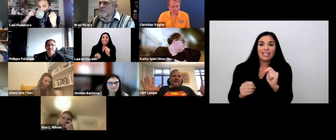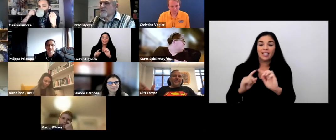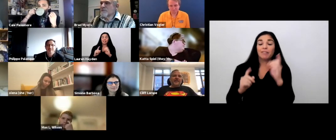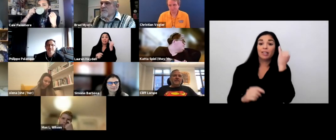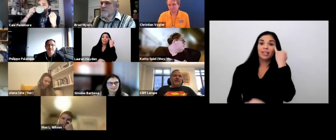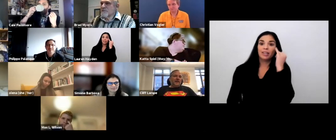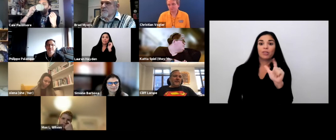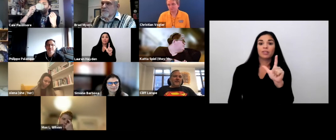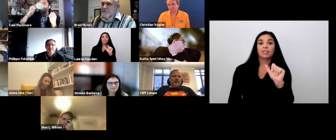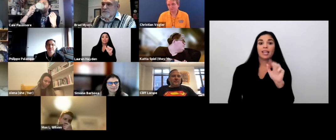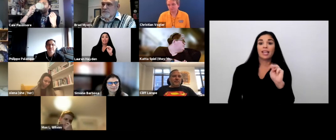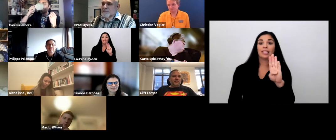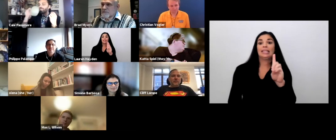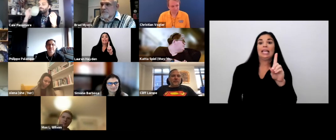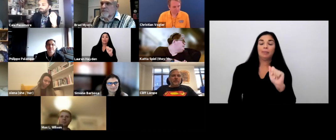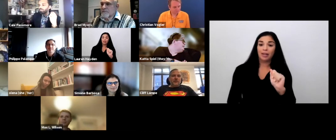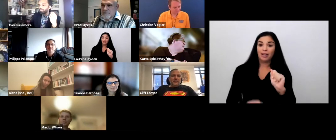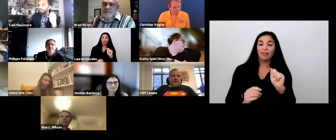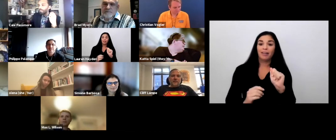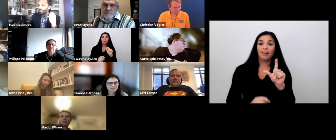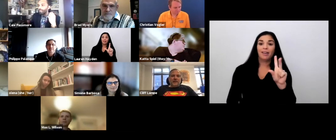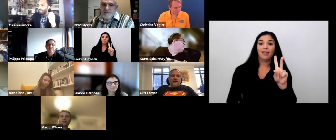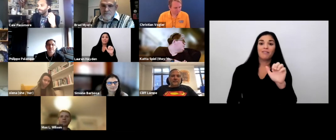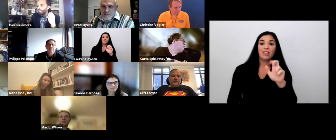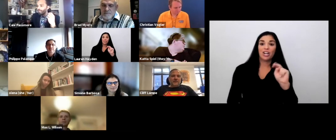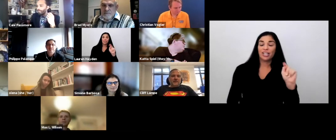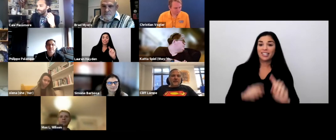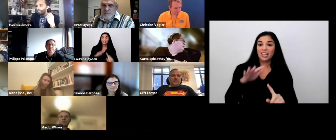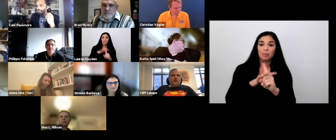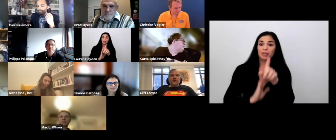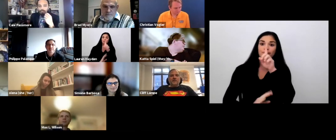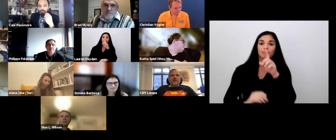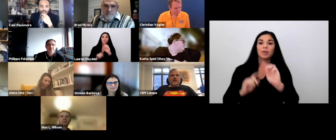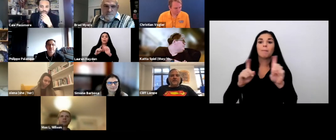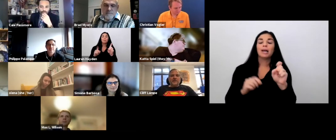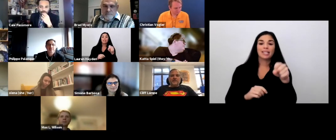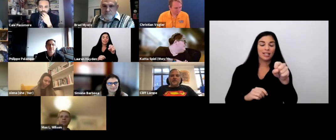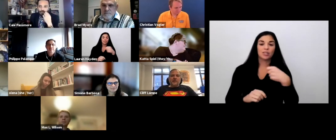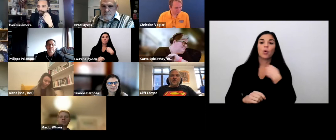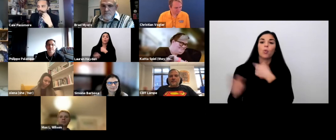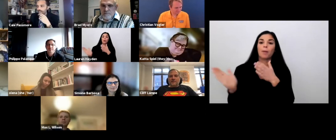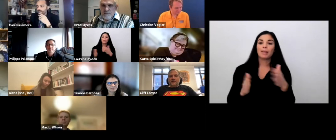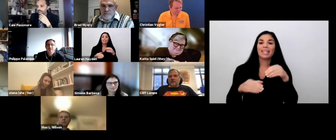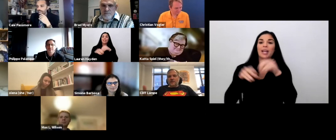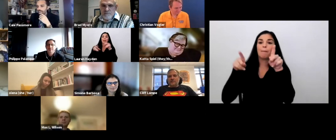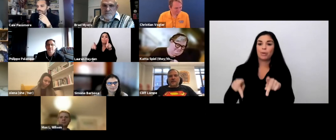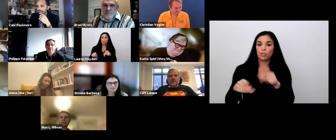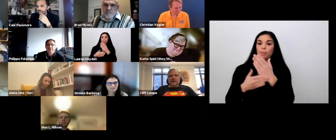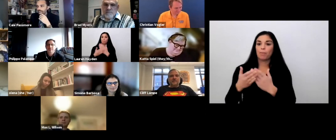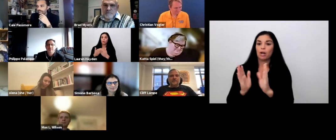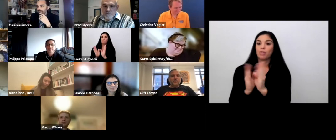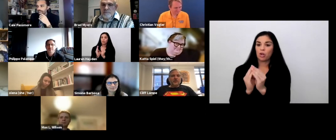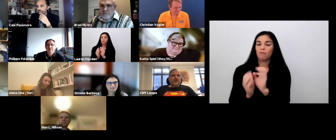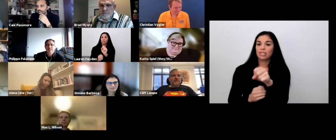something like that comes along, yes, we are moving full steam ahead with planning an in-person portion of the conference, as well as a really strong